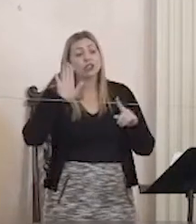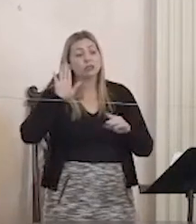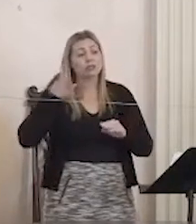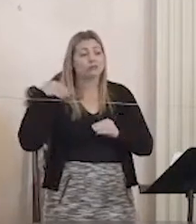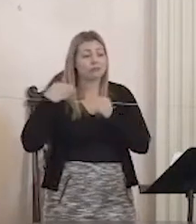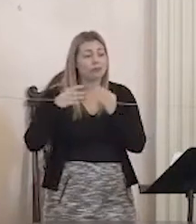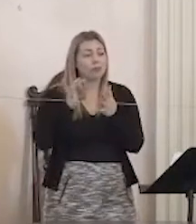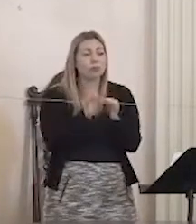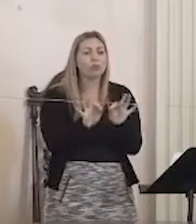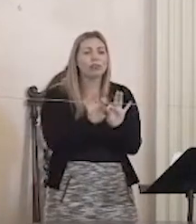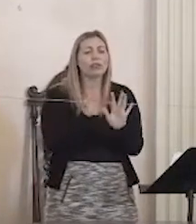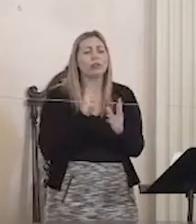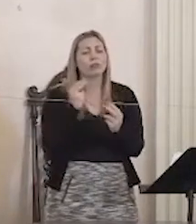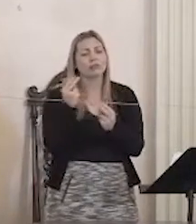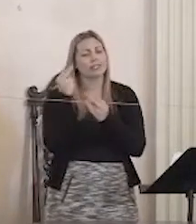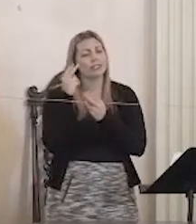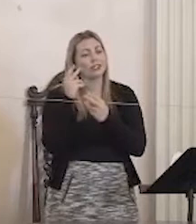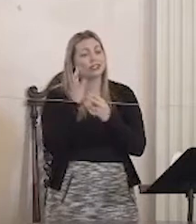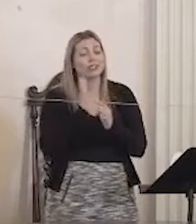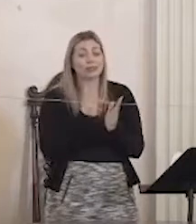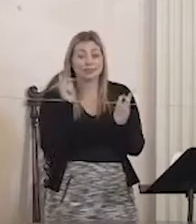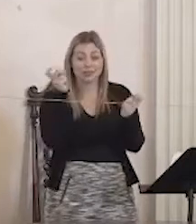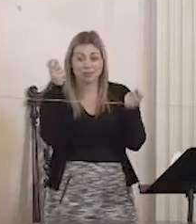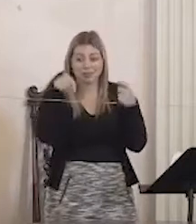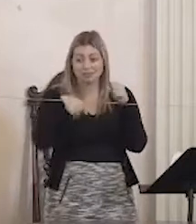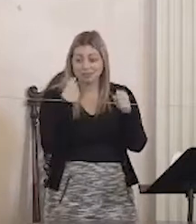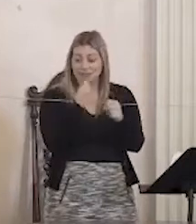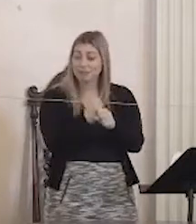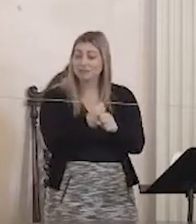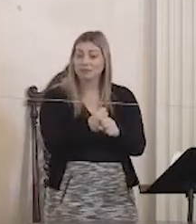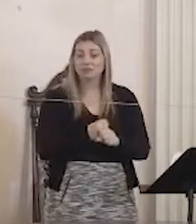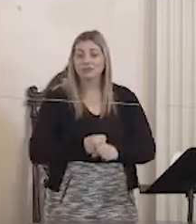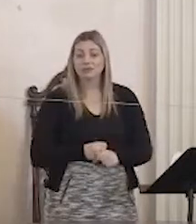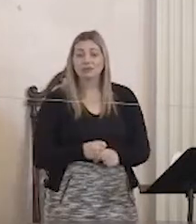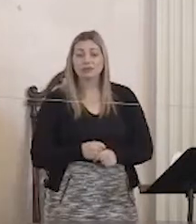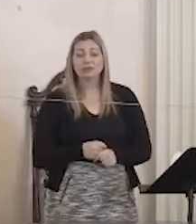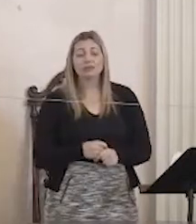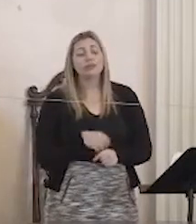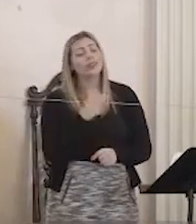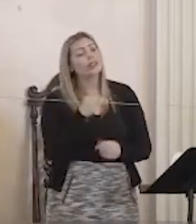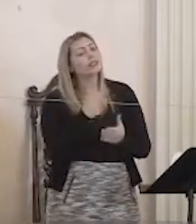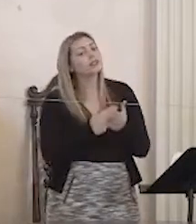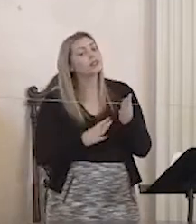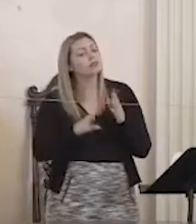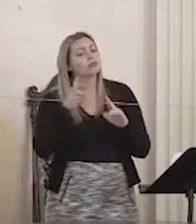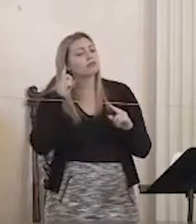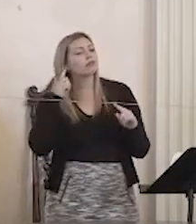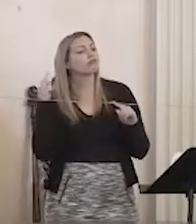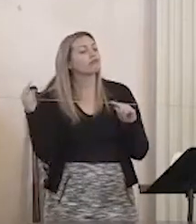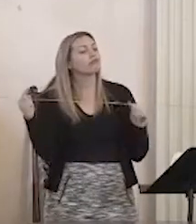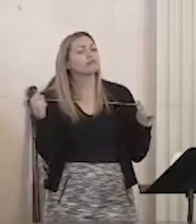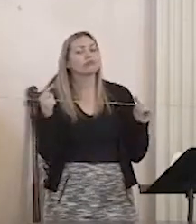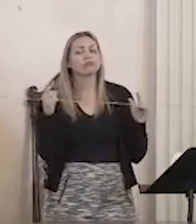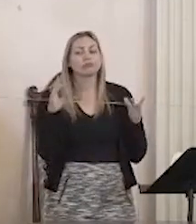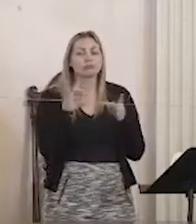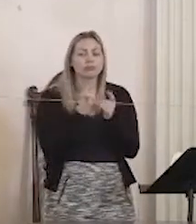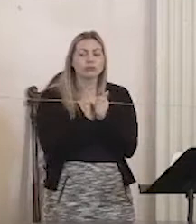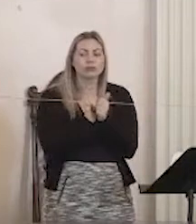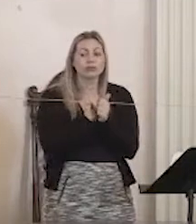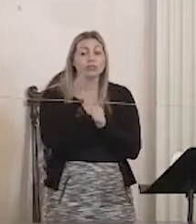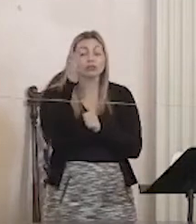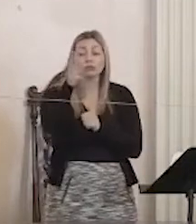is worthy of our reflection and celebration this year. And some of the talk I hear about the future